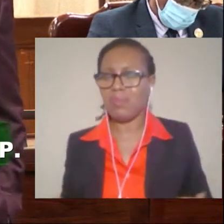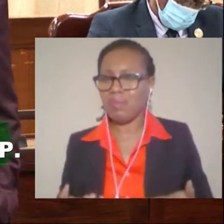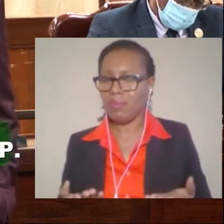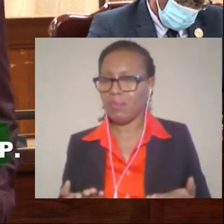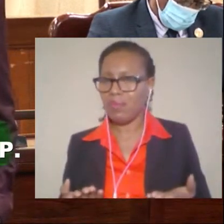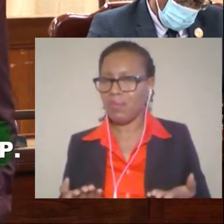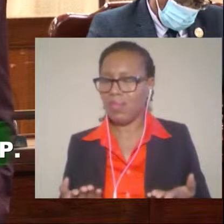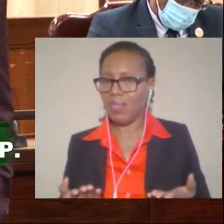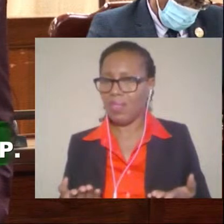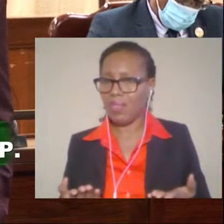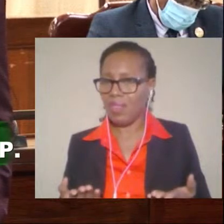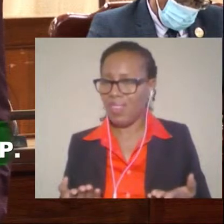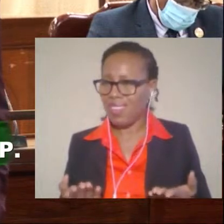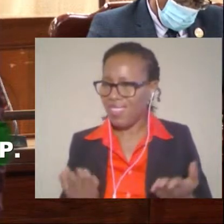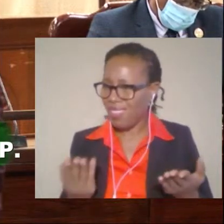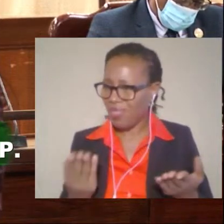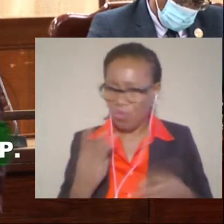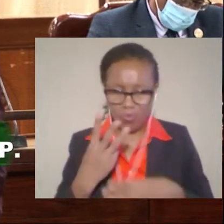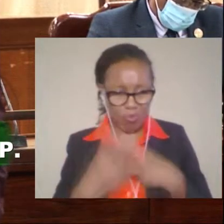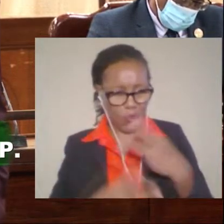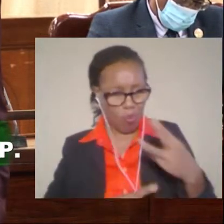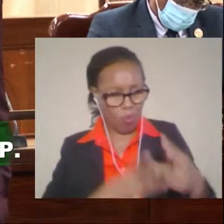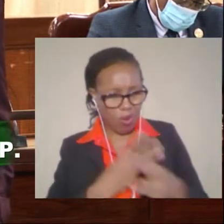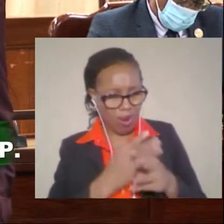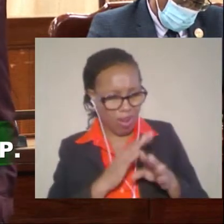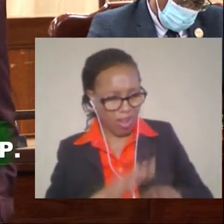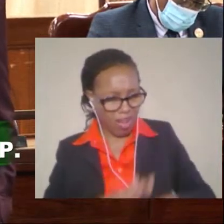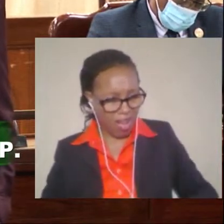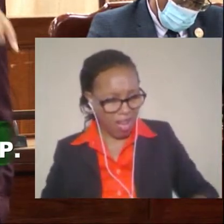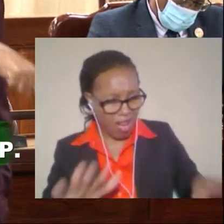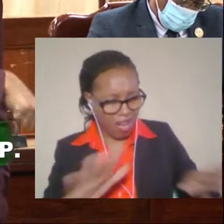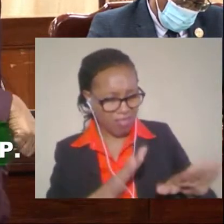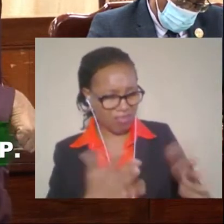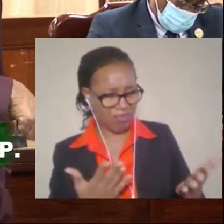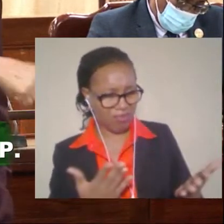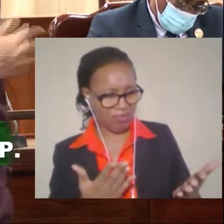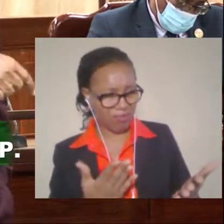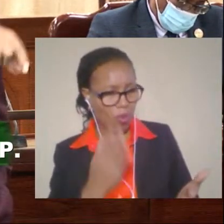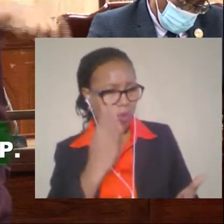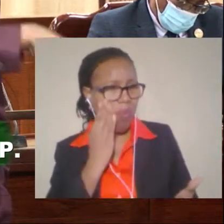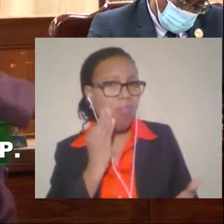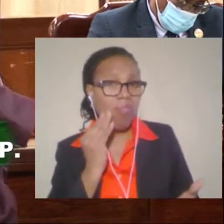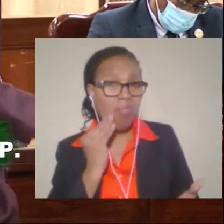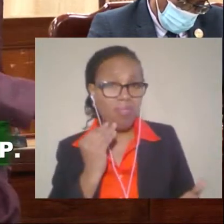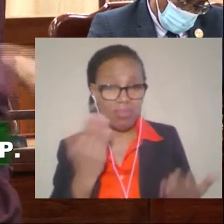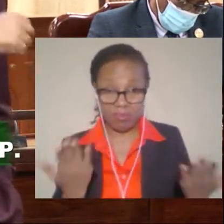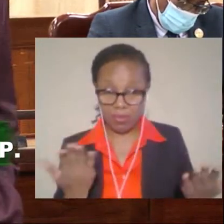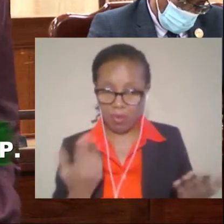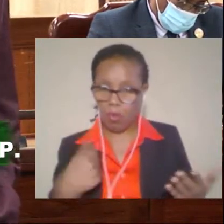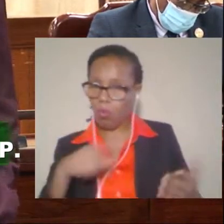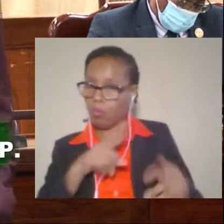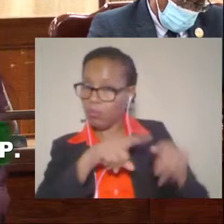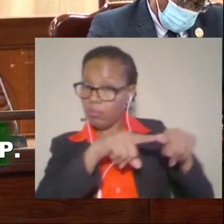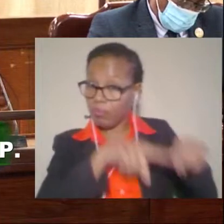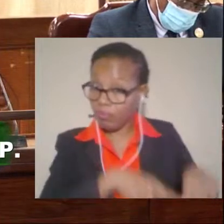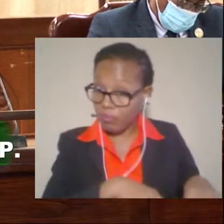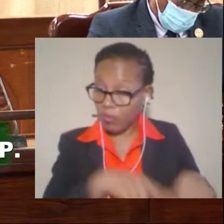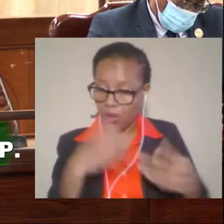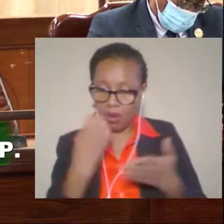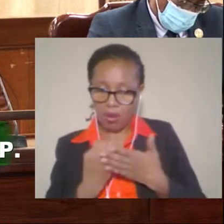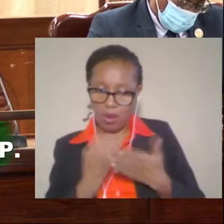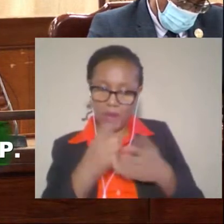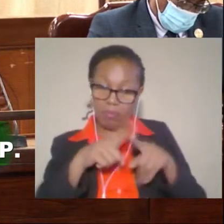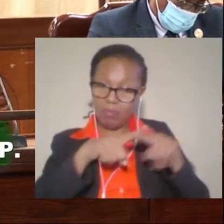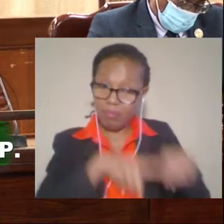that the world is now facing an experience, the world upon which we depend, upon which our economy depends, is now facing